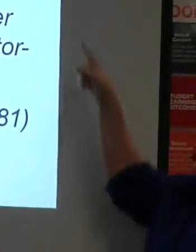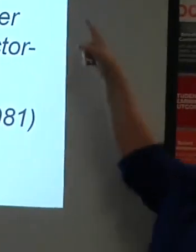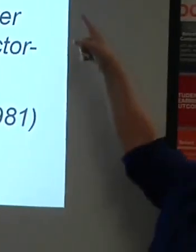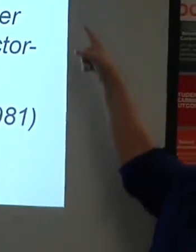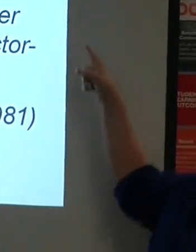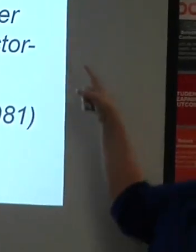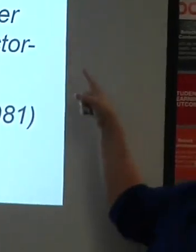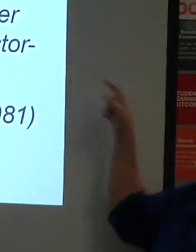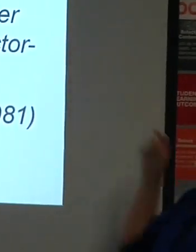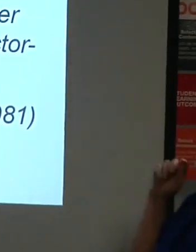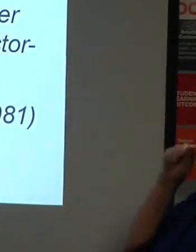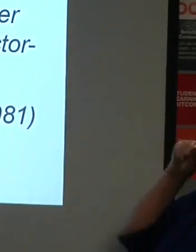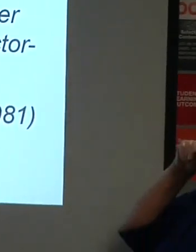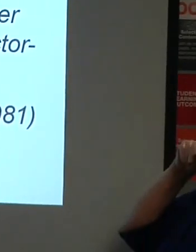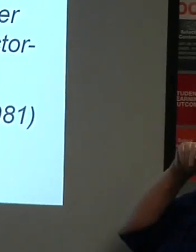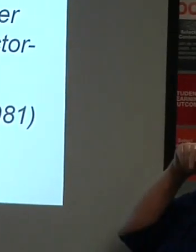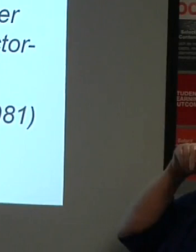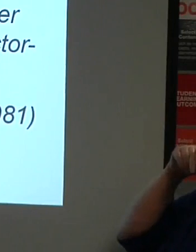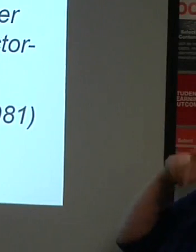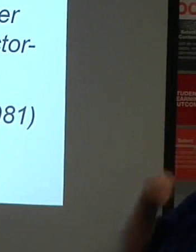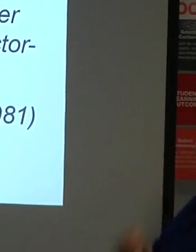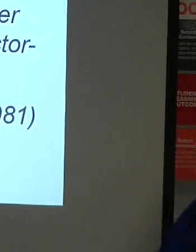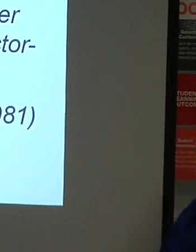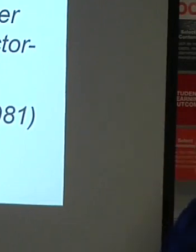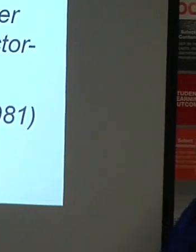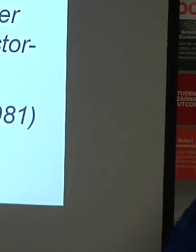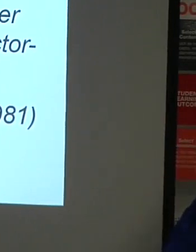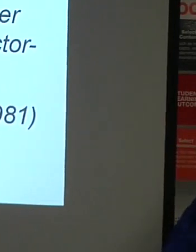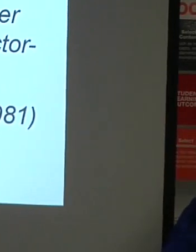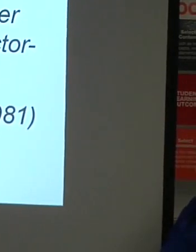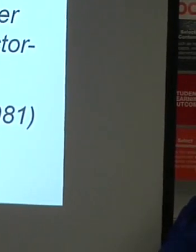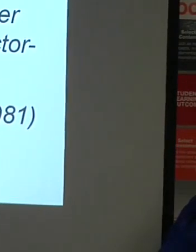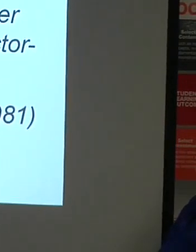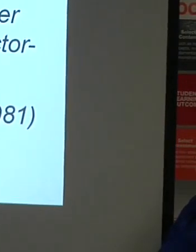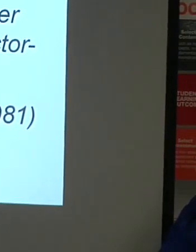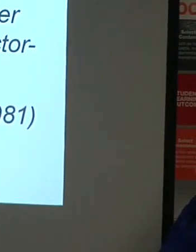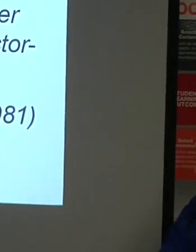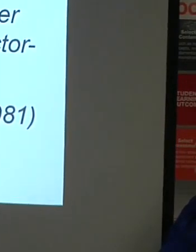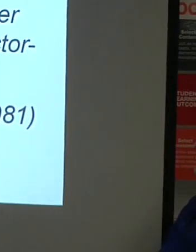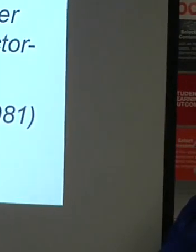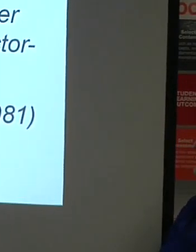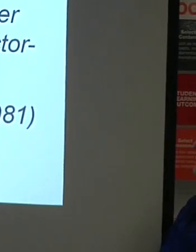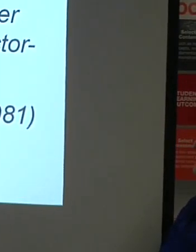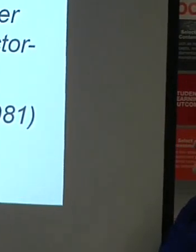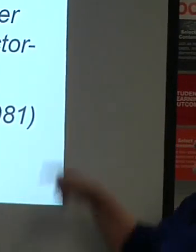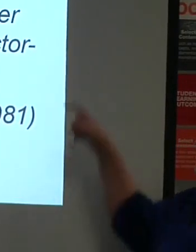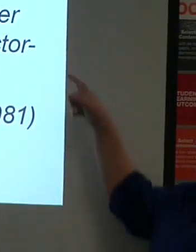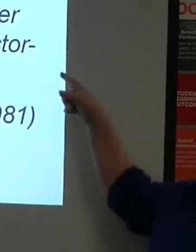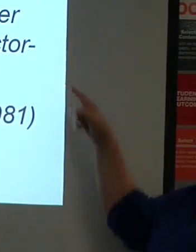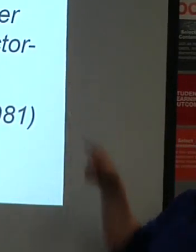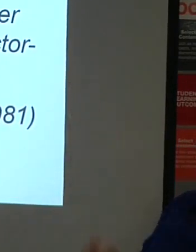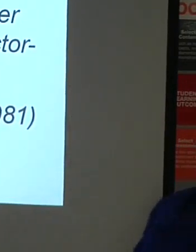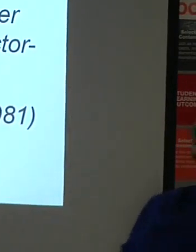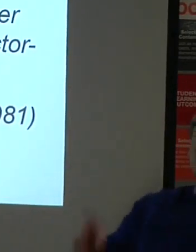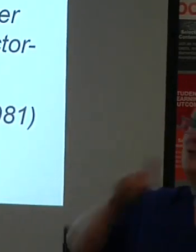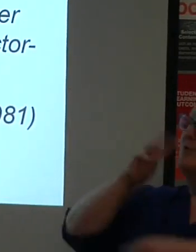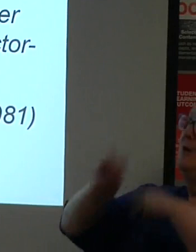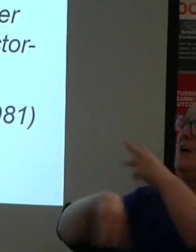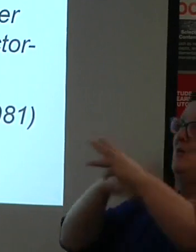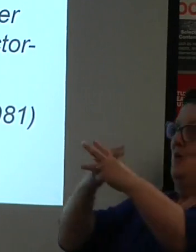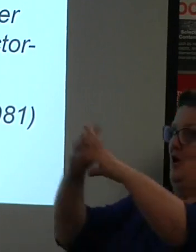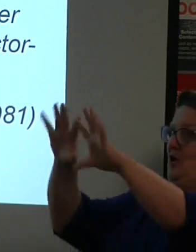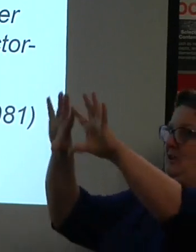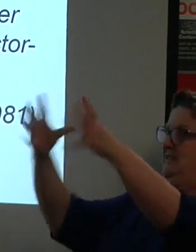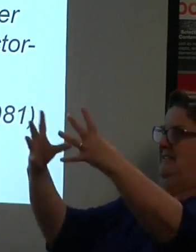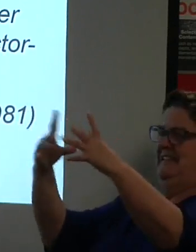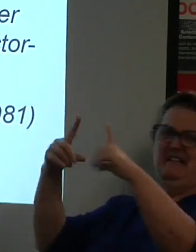of reality is brought into the classroom to be worked over by the class and the instructor. So you're trying to take the real world, messy and